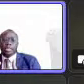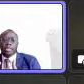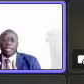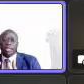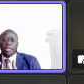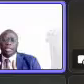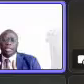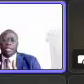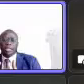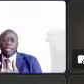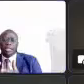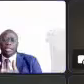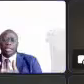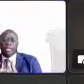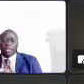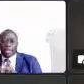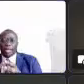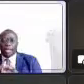not